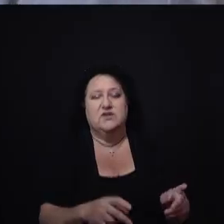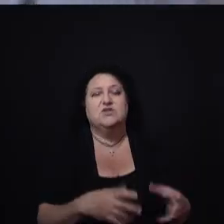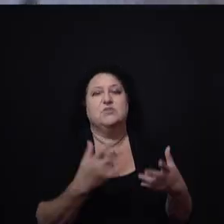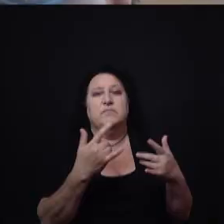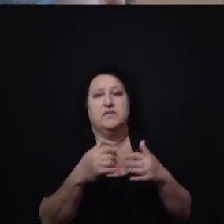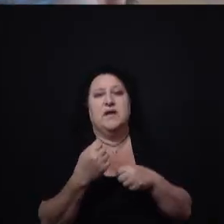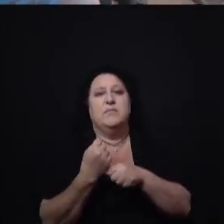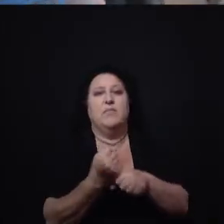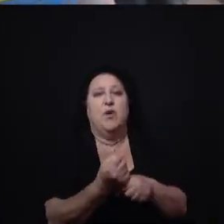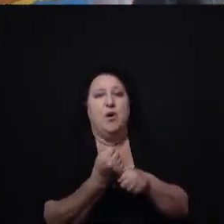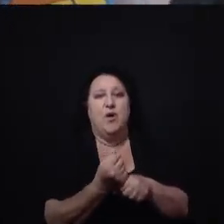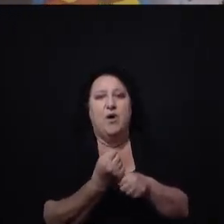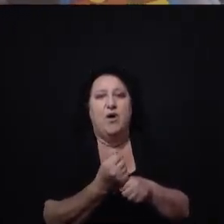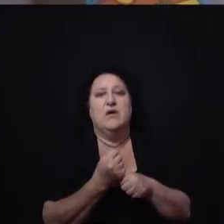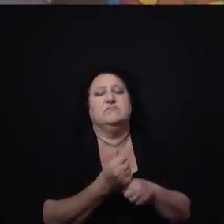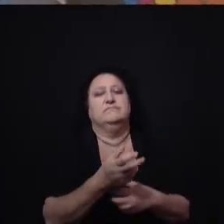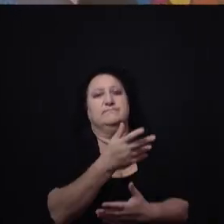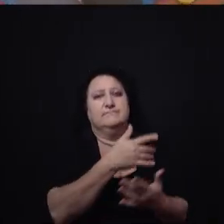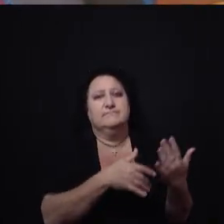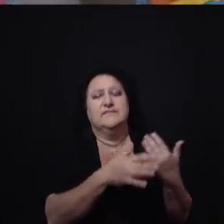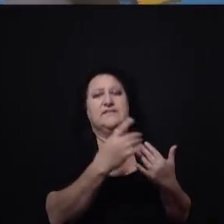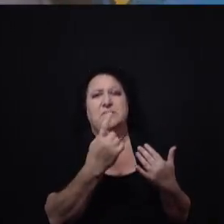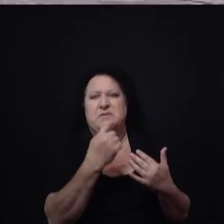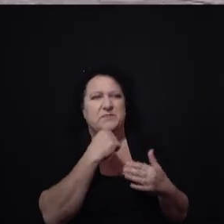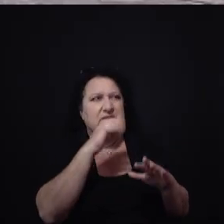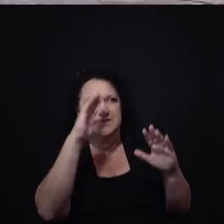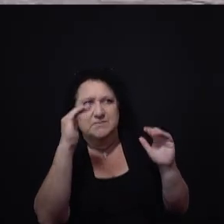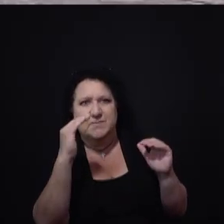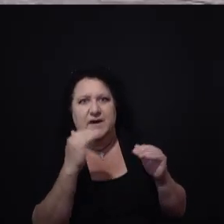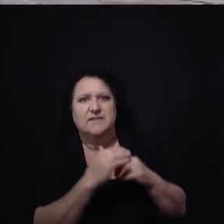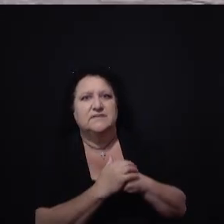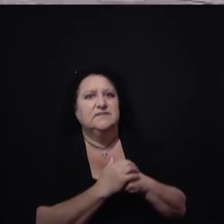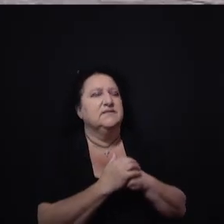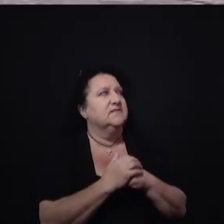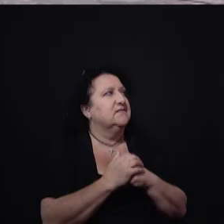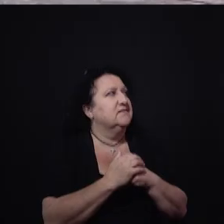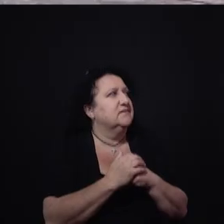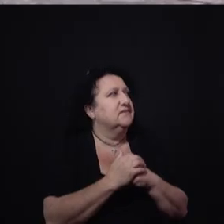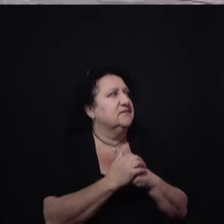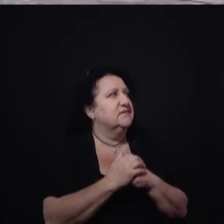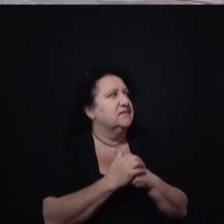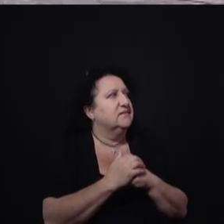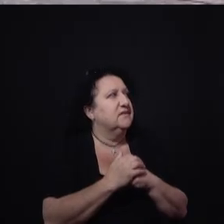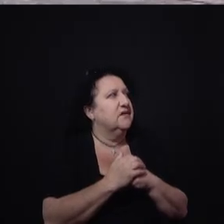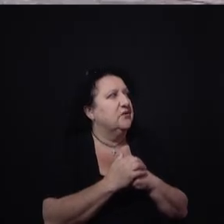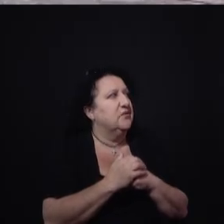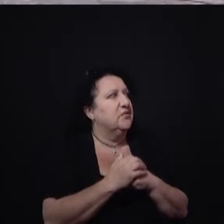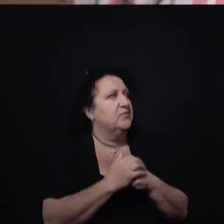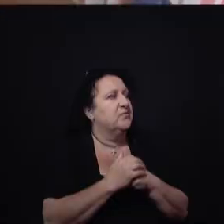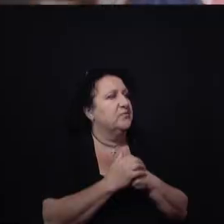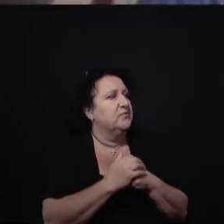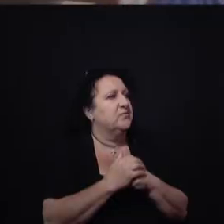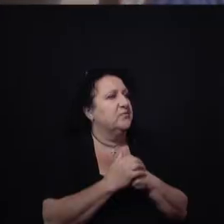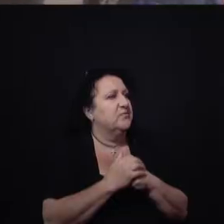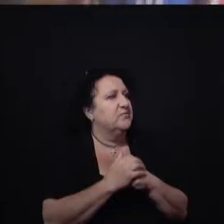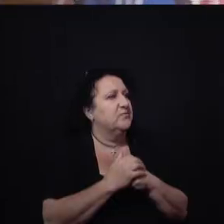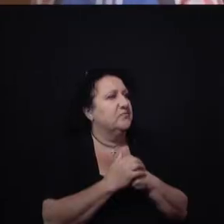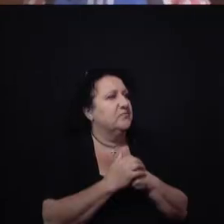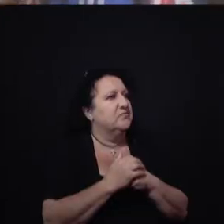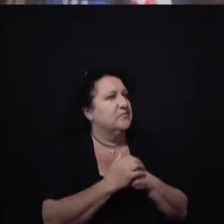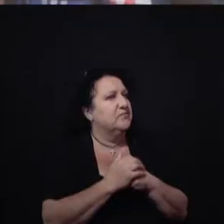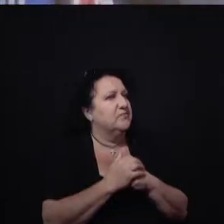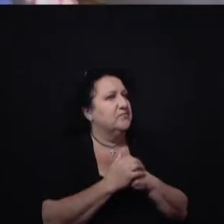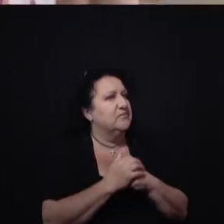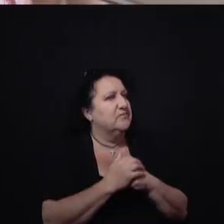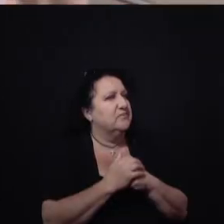never expected and never sought after. We enjoy being in the back band, have no problem with that. So that was